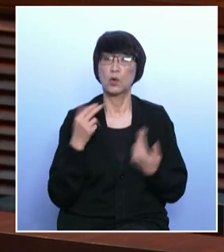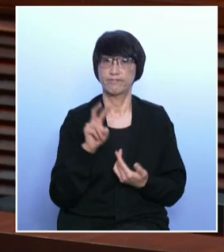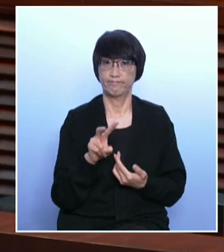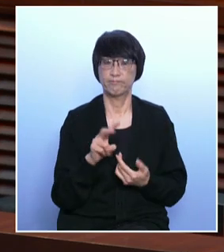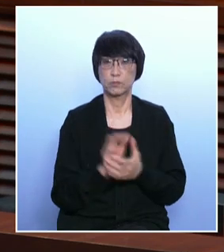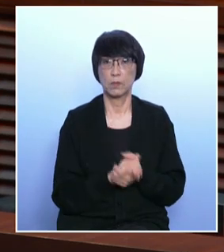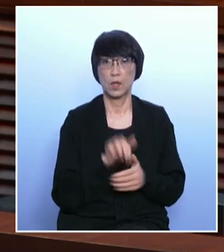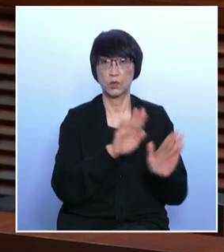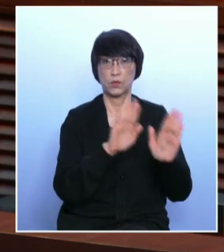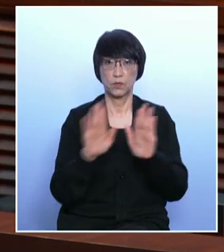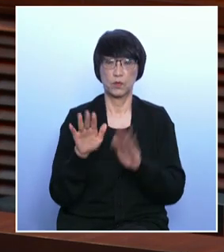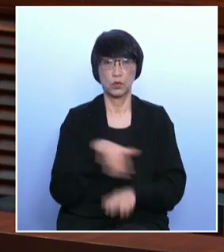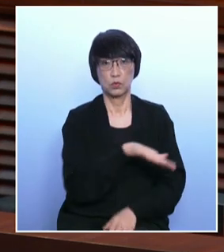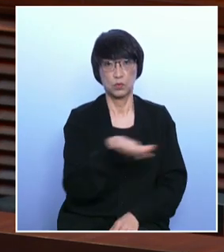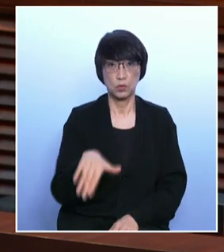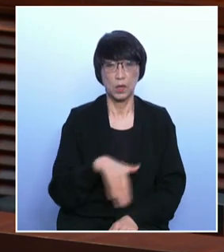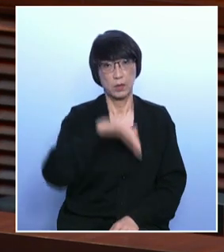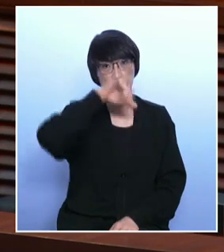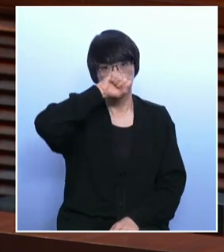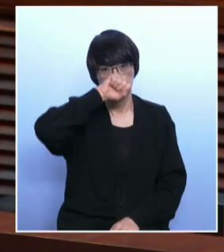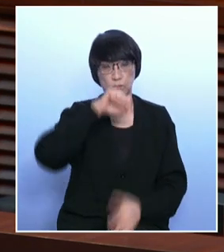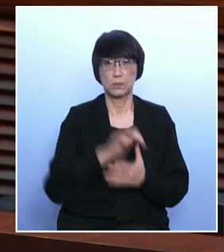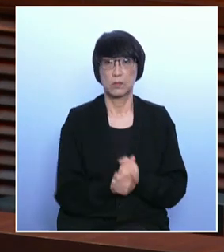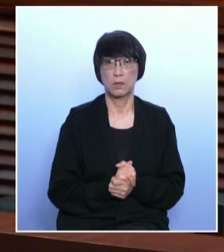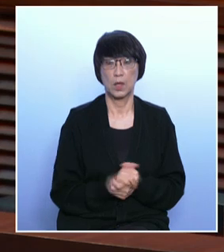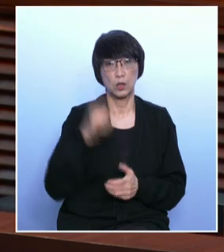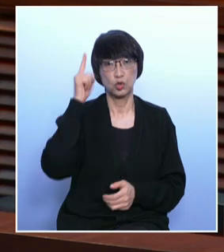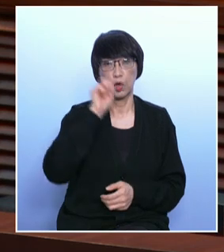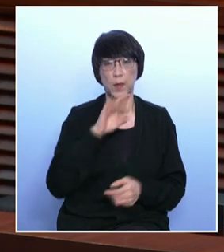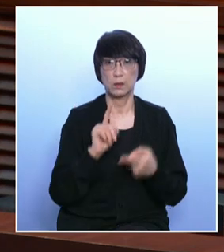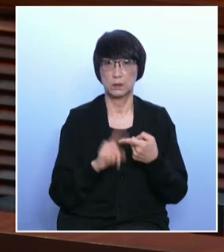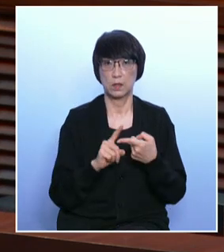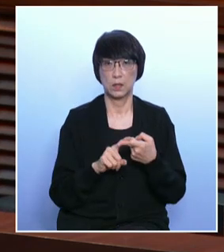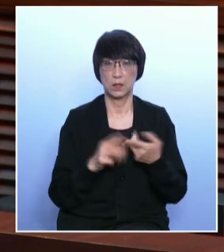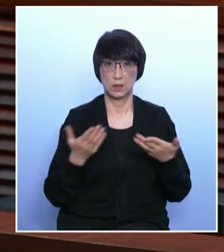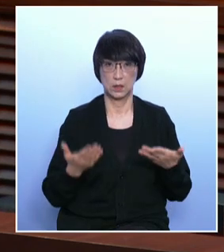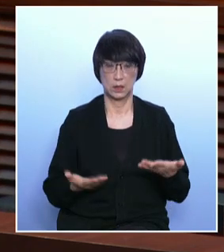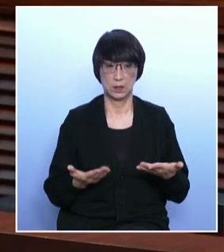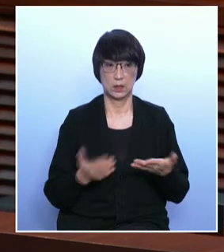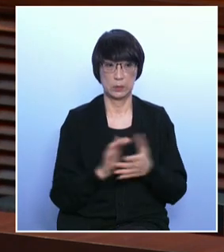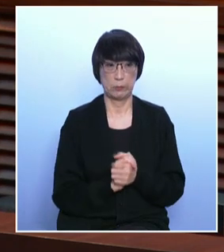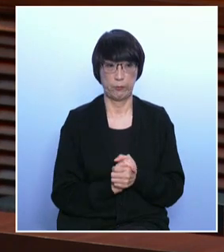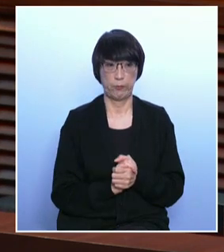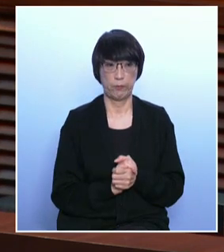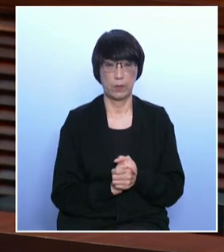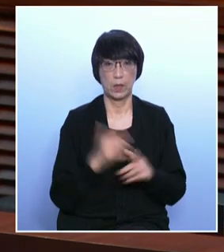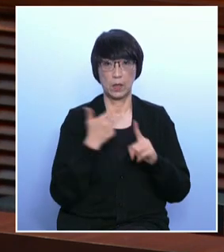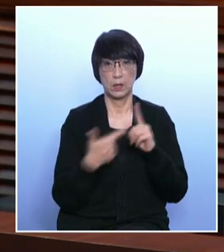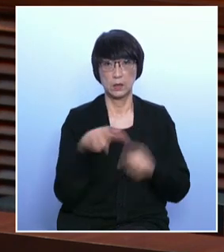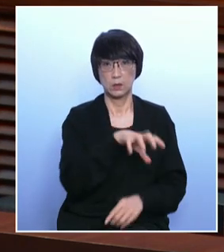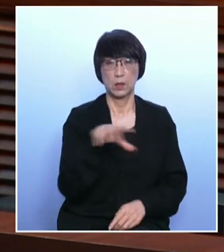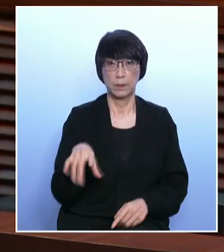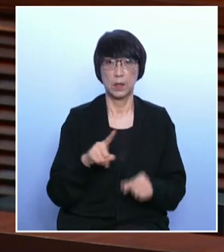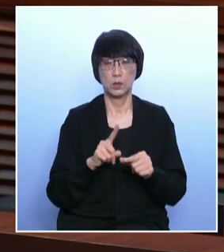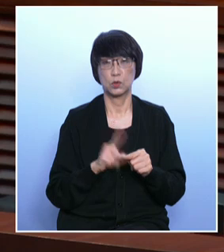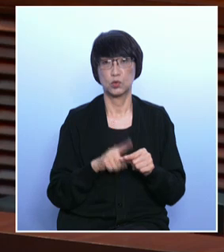We are glad to see the commissioning of the CMH. CM services are widely popular among members of the